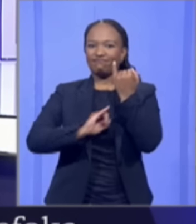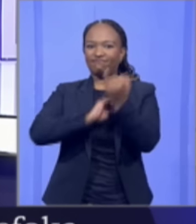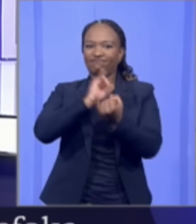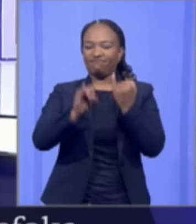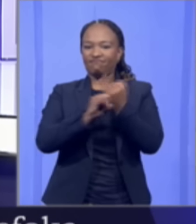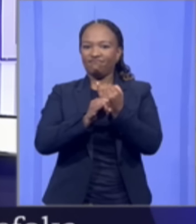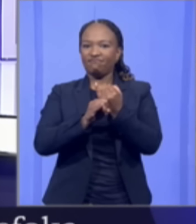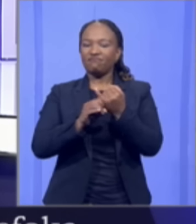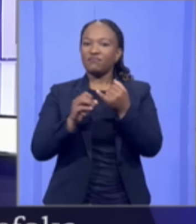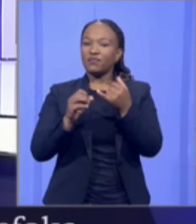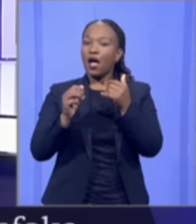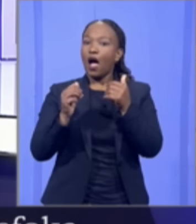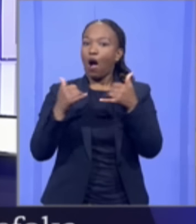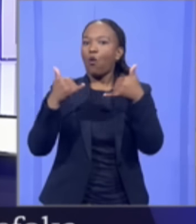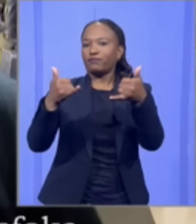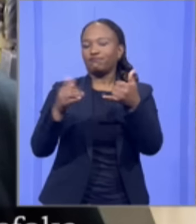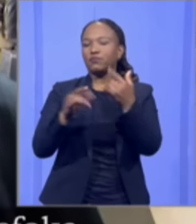Award.